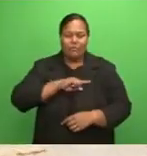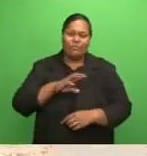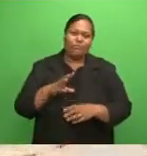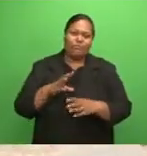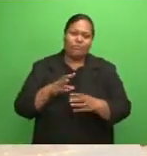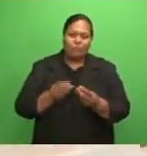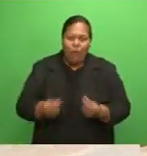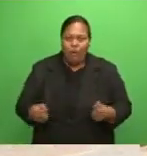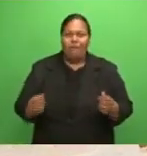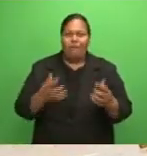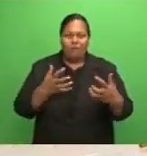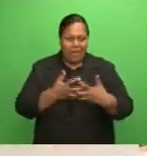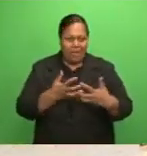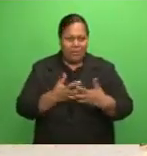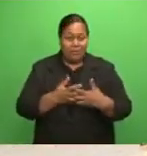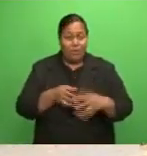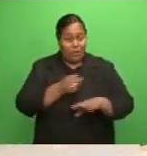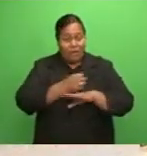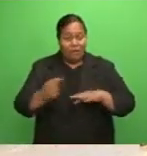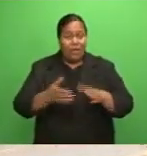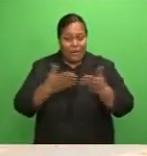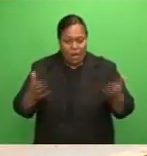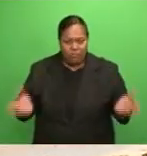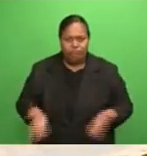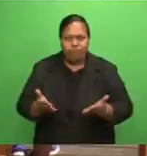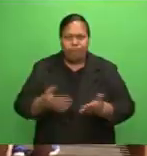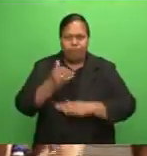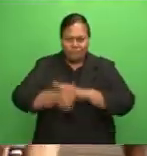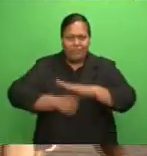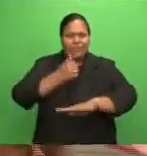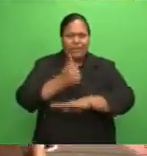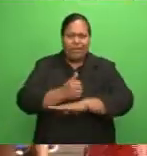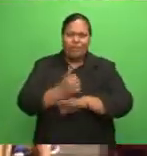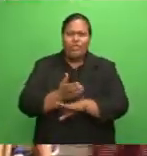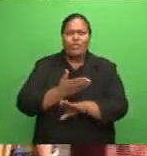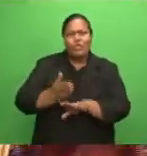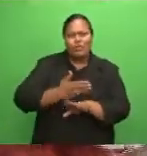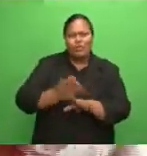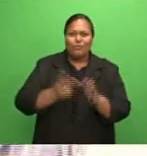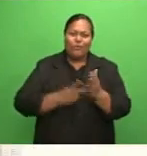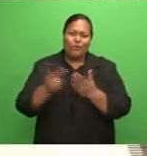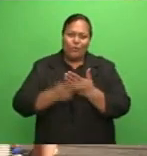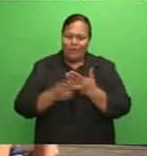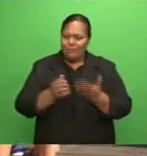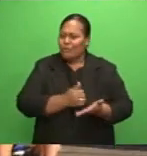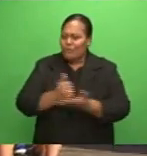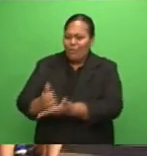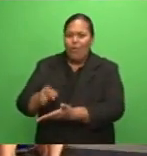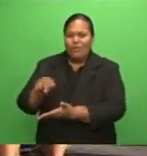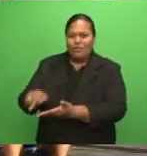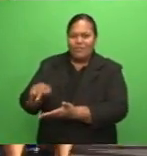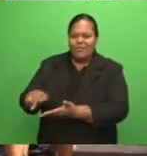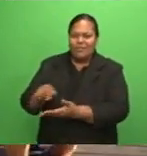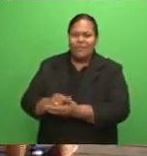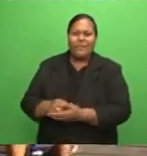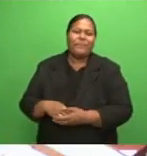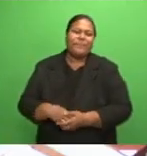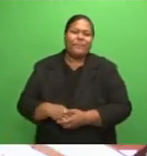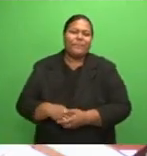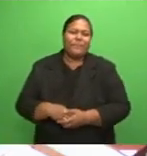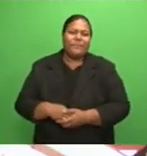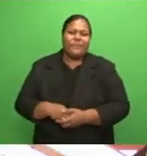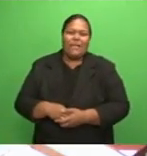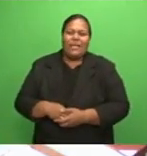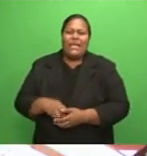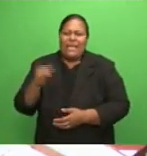also created a new category of unemployment benefits to aid employees whose incomes have evaporated or hours have